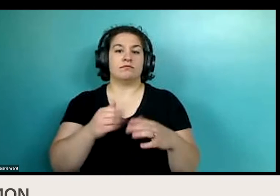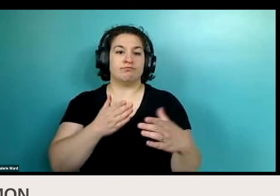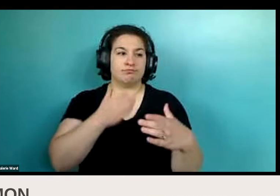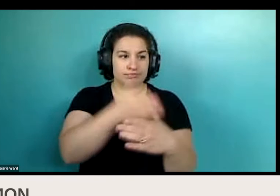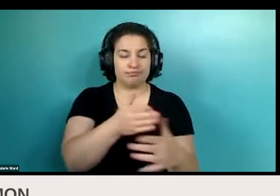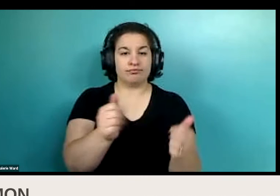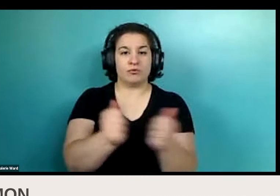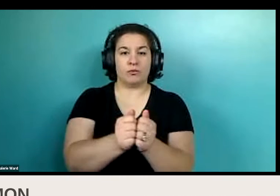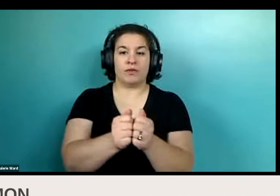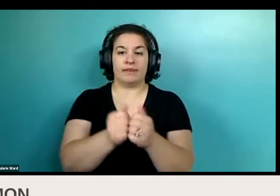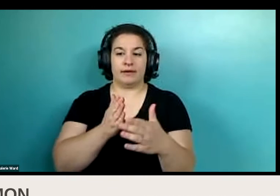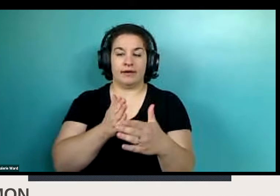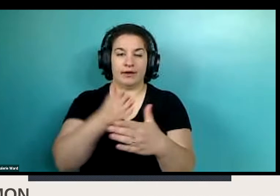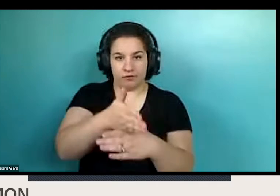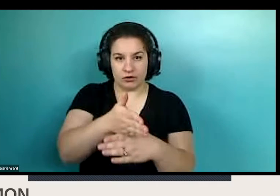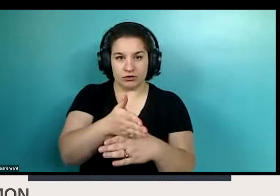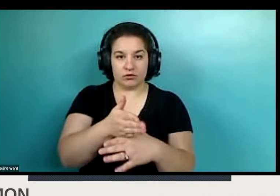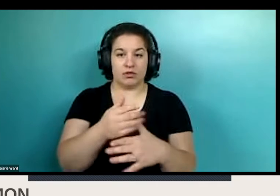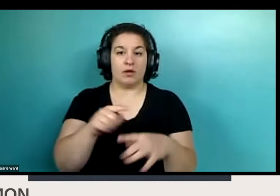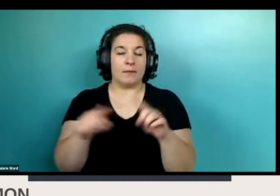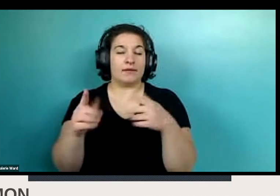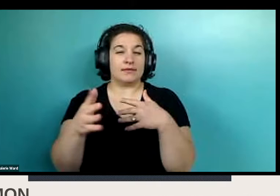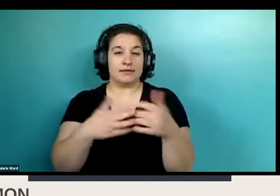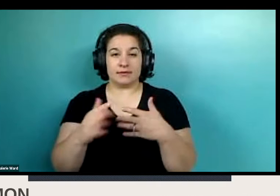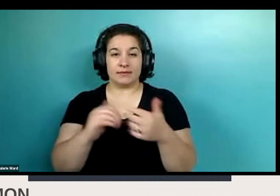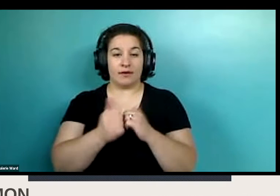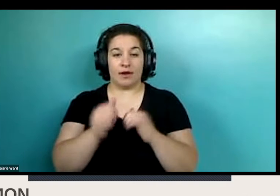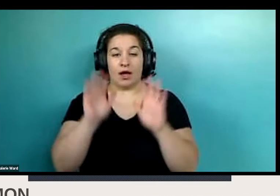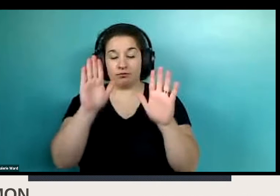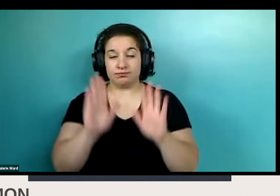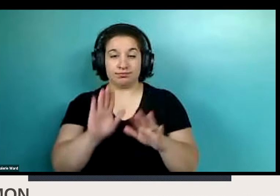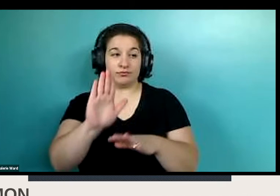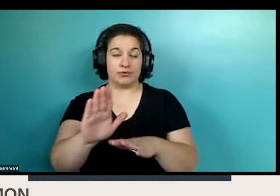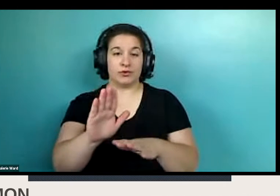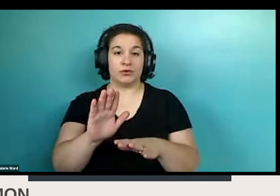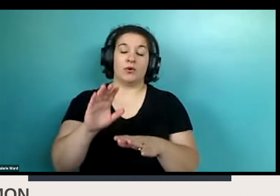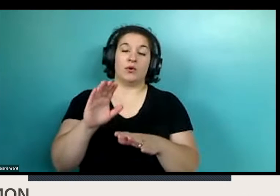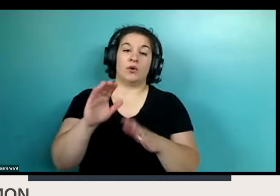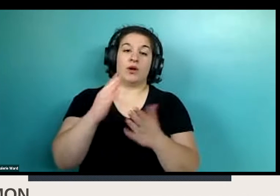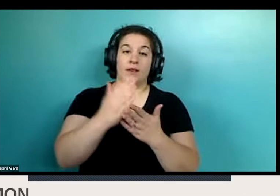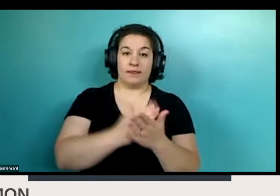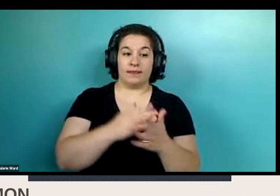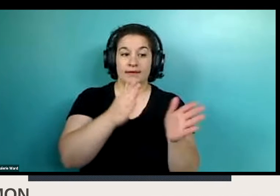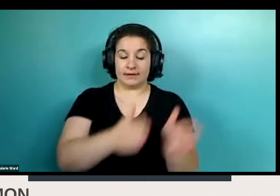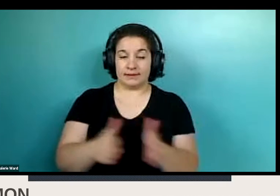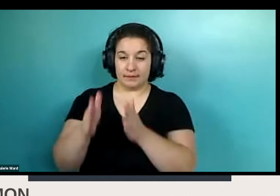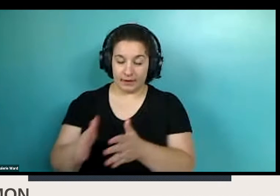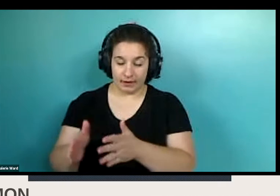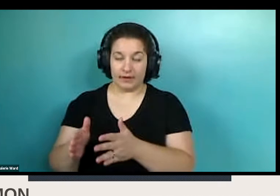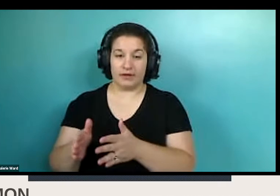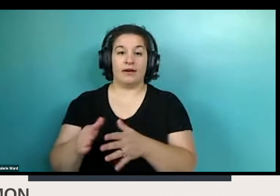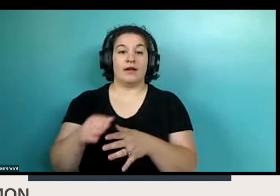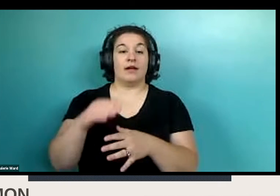it doesn't matter how well crafted you think your lesson plan, information literacy is tricky. And one of the big reasons for